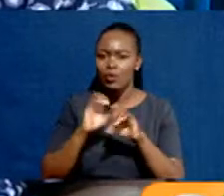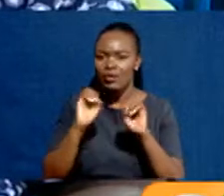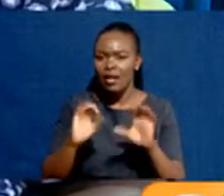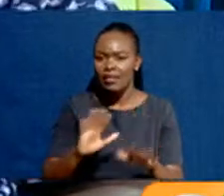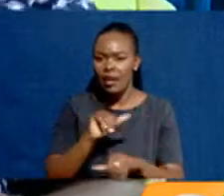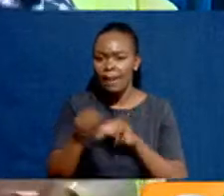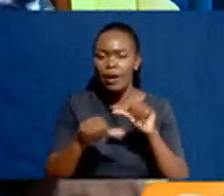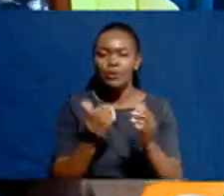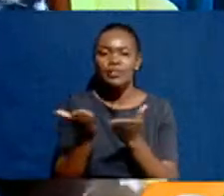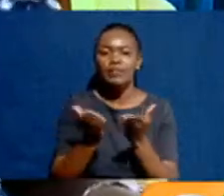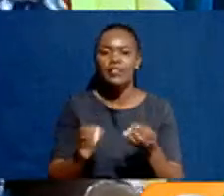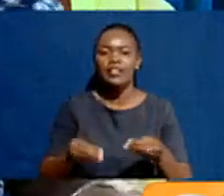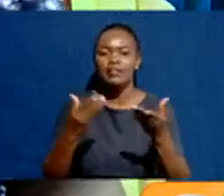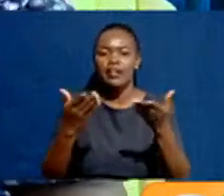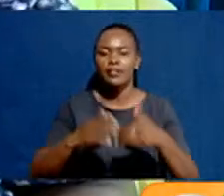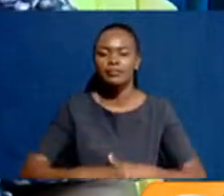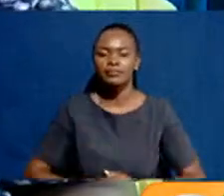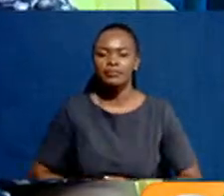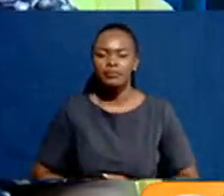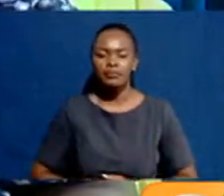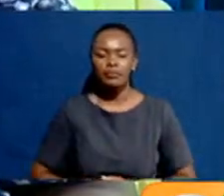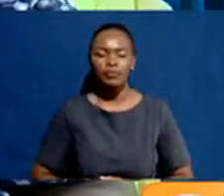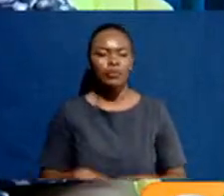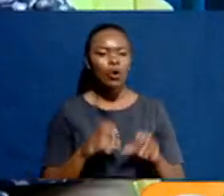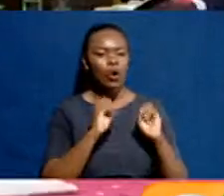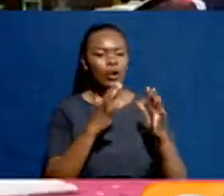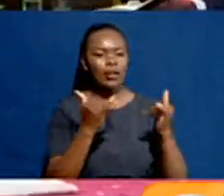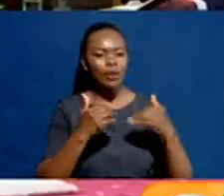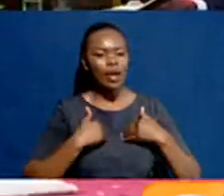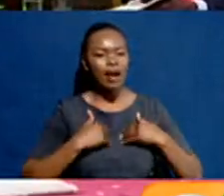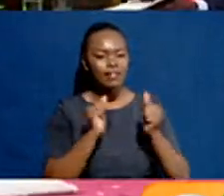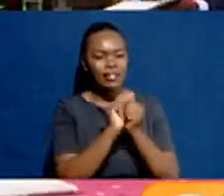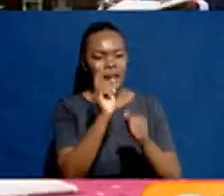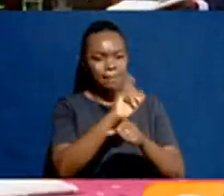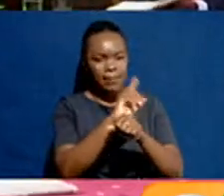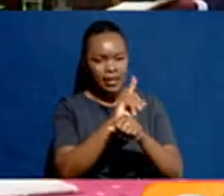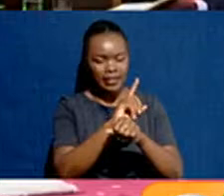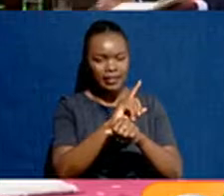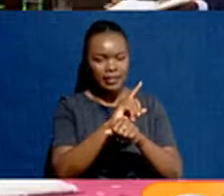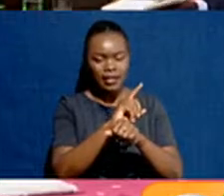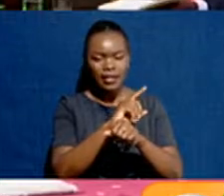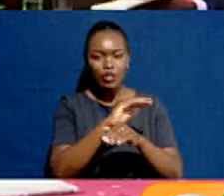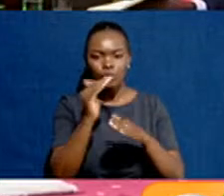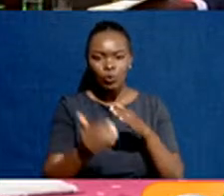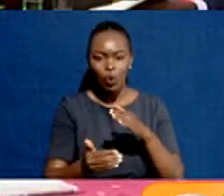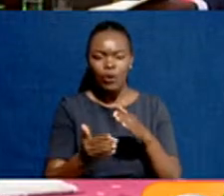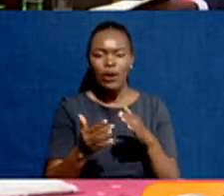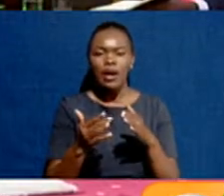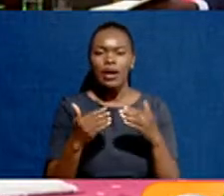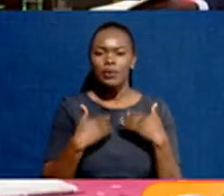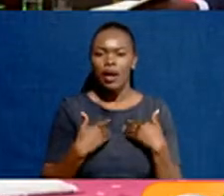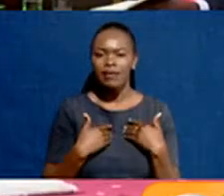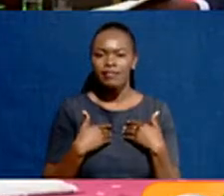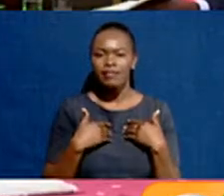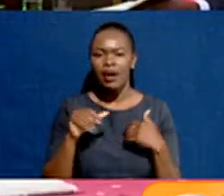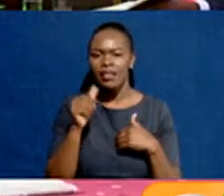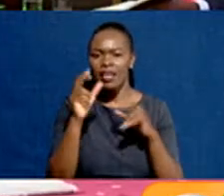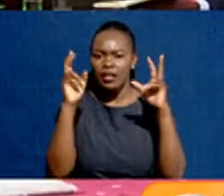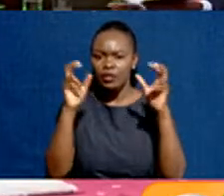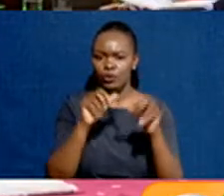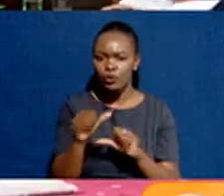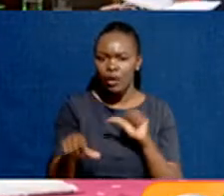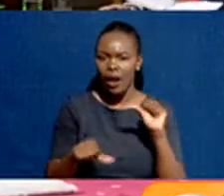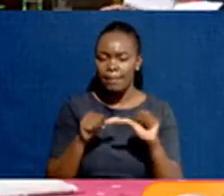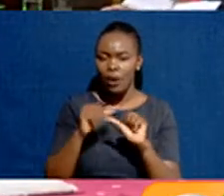Thank you. We have under 10 minutes to go, and we have a serious issue insofar as